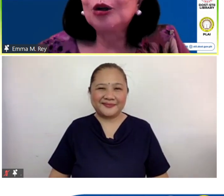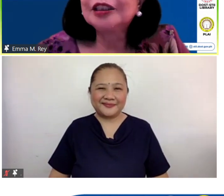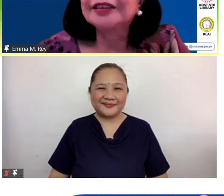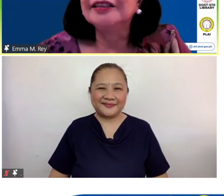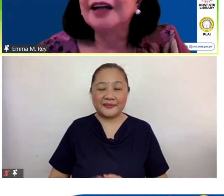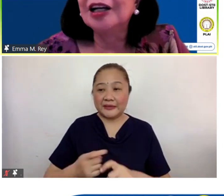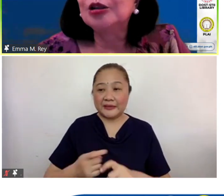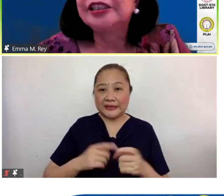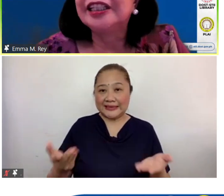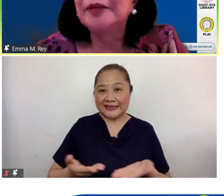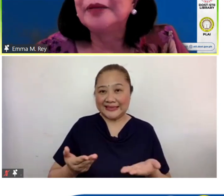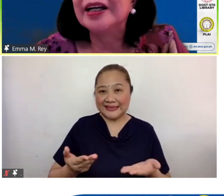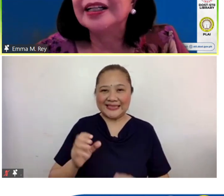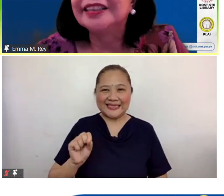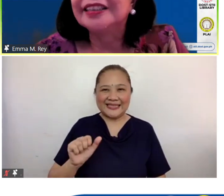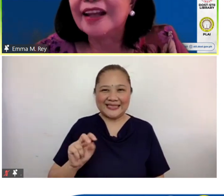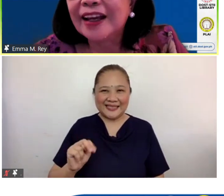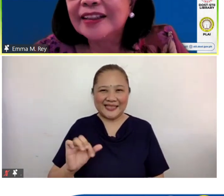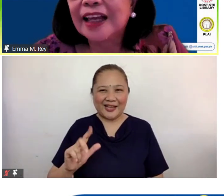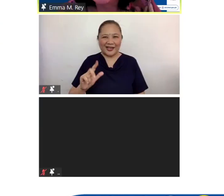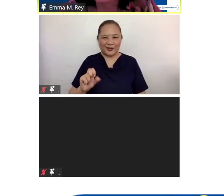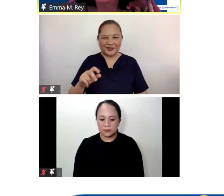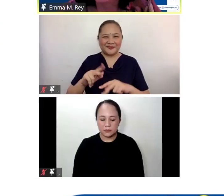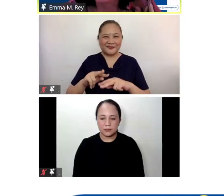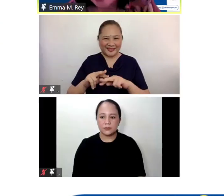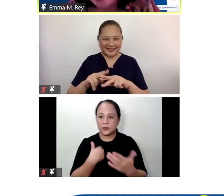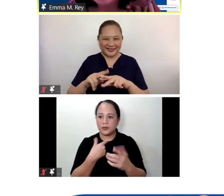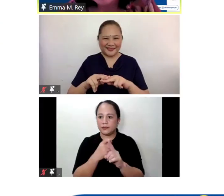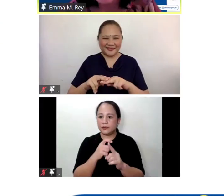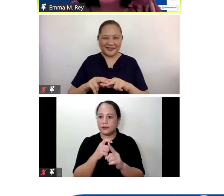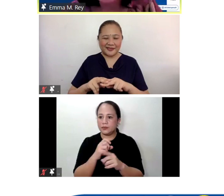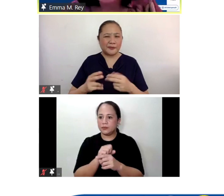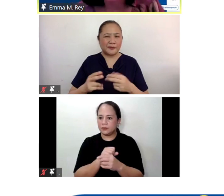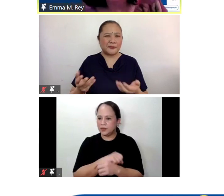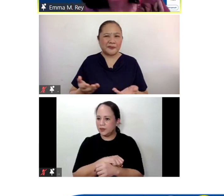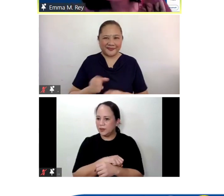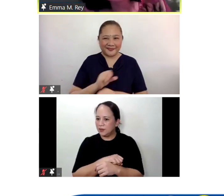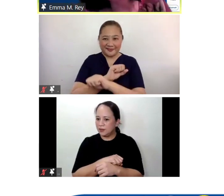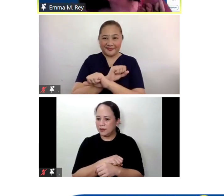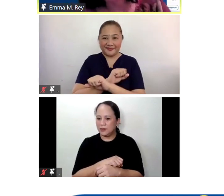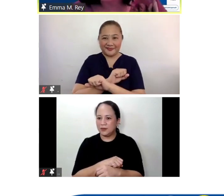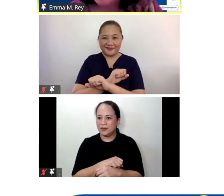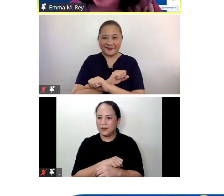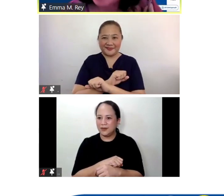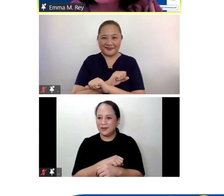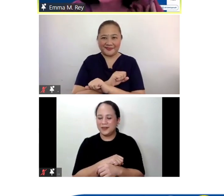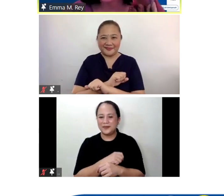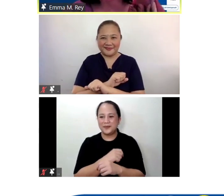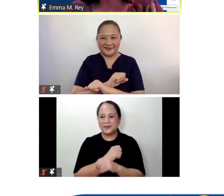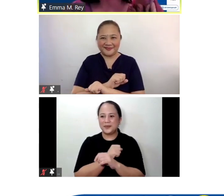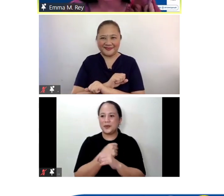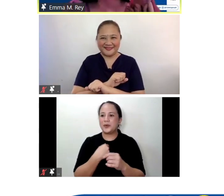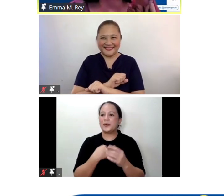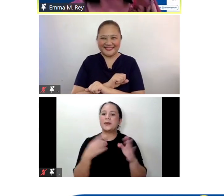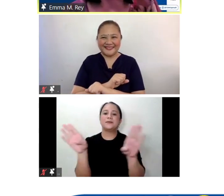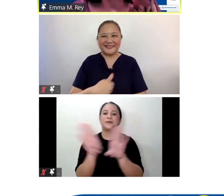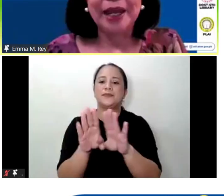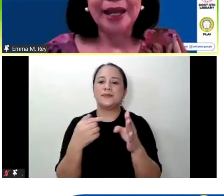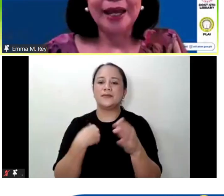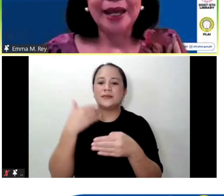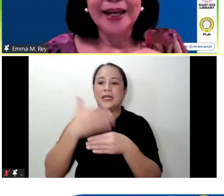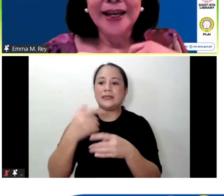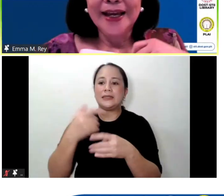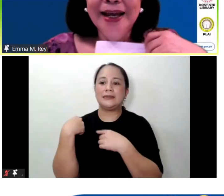dito sa San Carlos City, Pangasinan, na kung saan ay ako'y na-lockdown since last year.